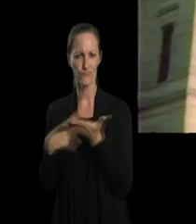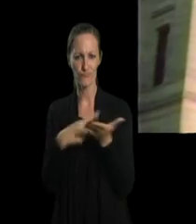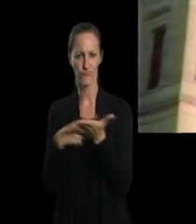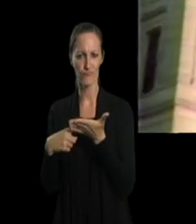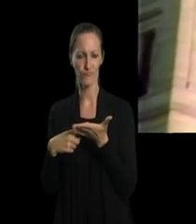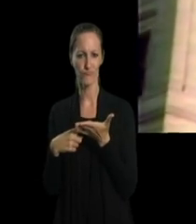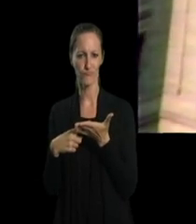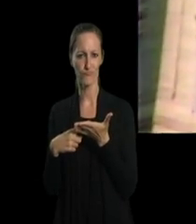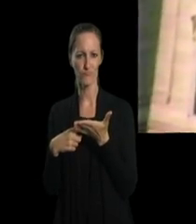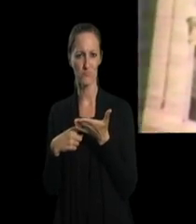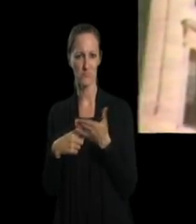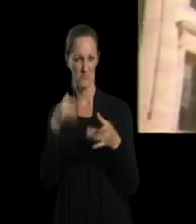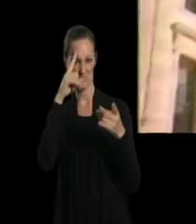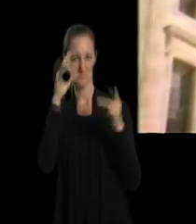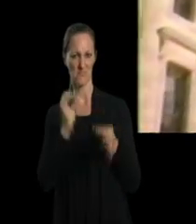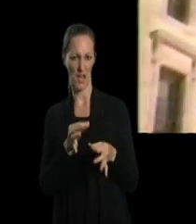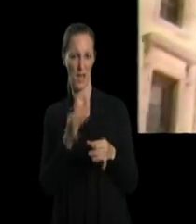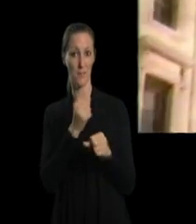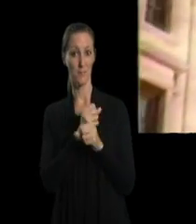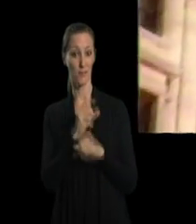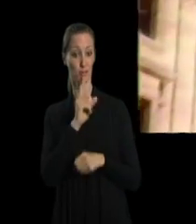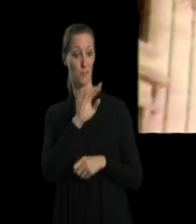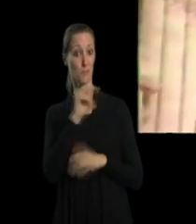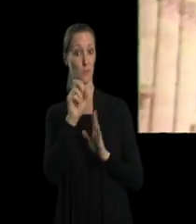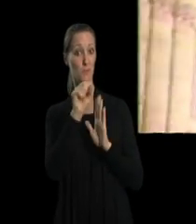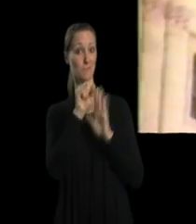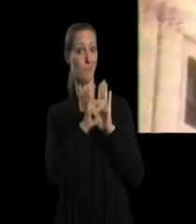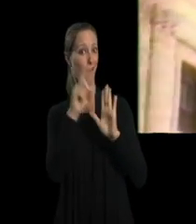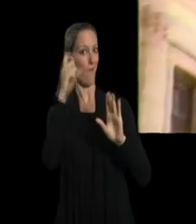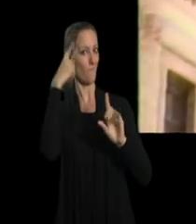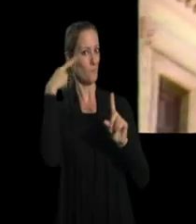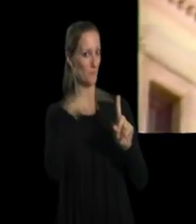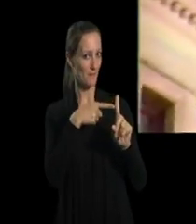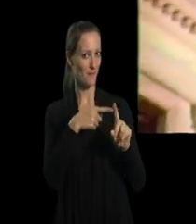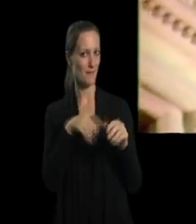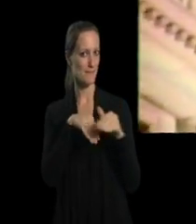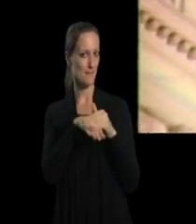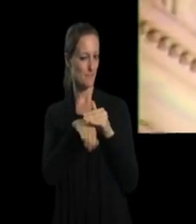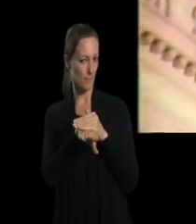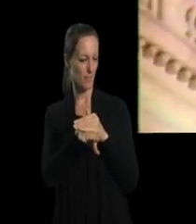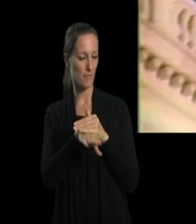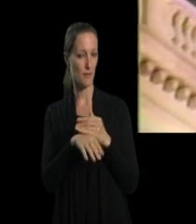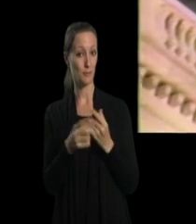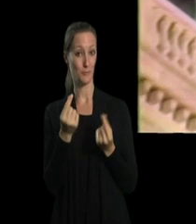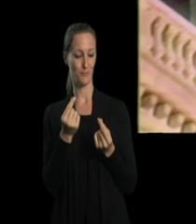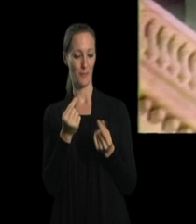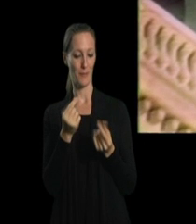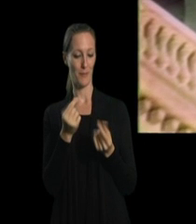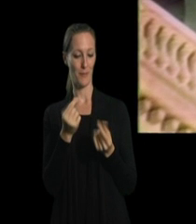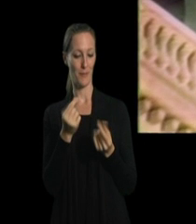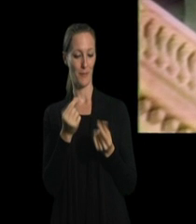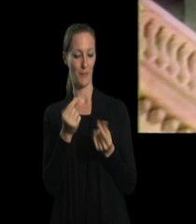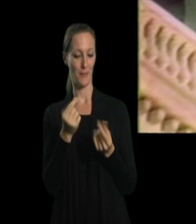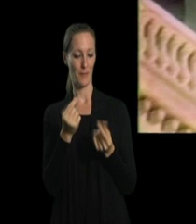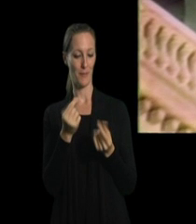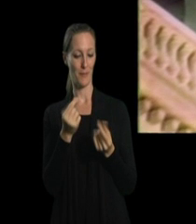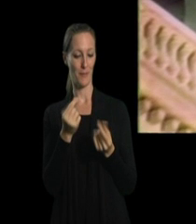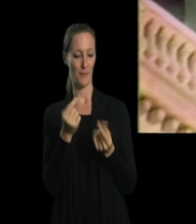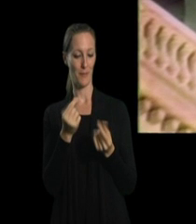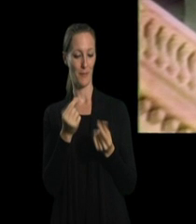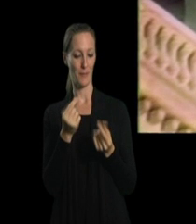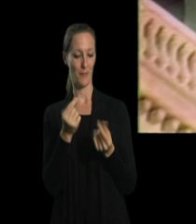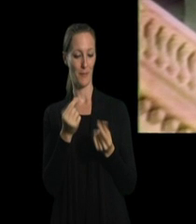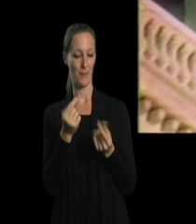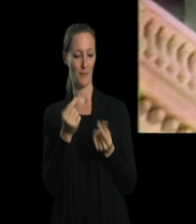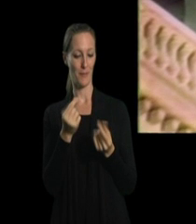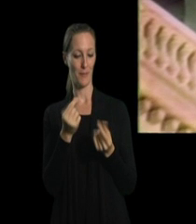got together and they decided that we got to make sure that Minnesota state government is accessible. A protester holds a sign